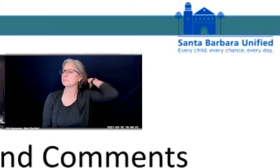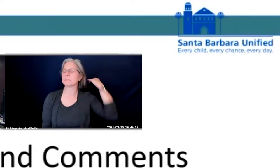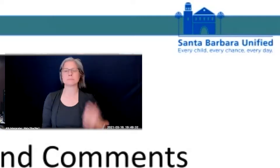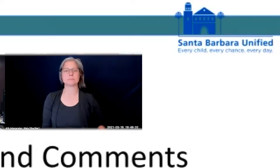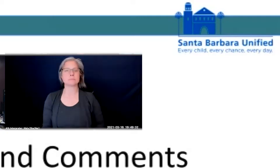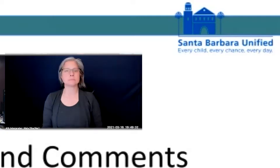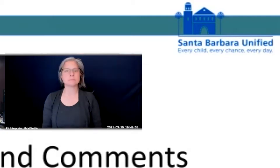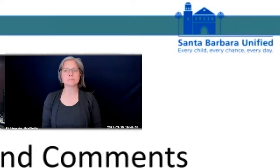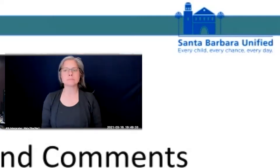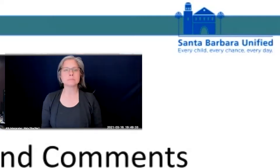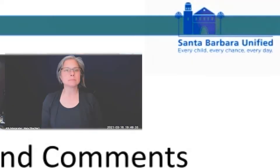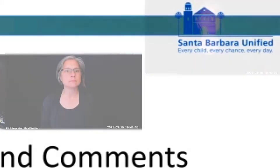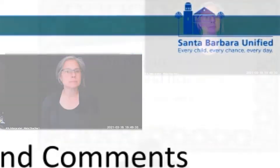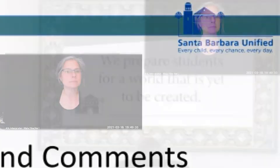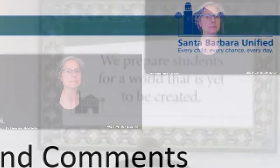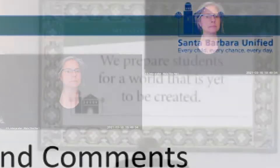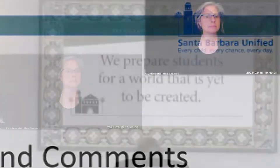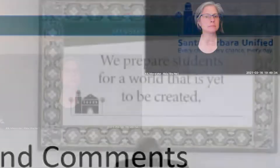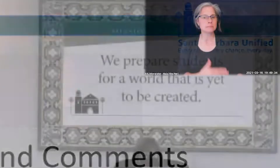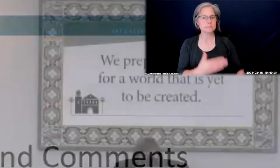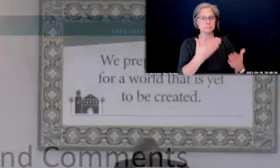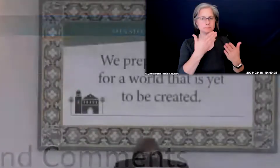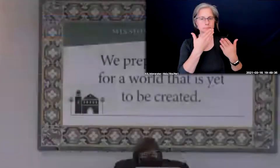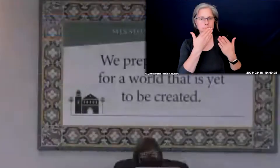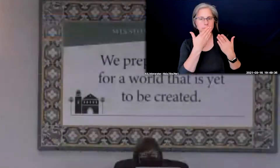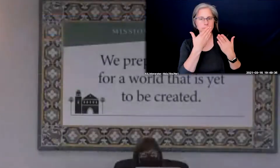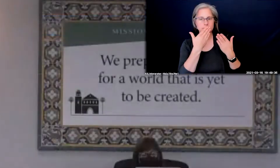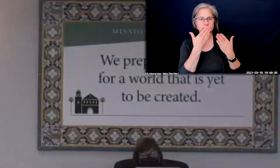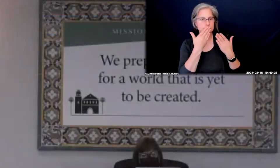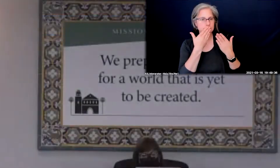Thank you so much. That's a very comprehensive report, and